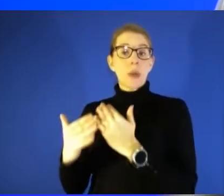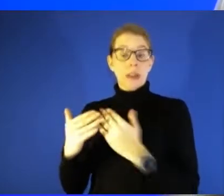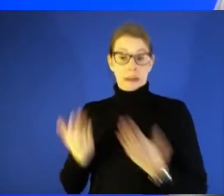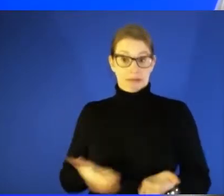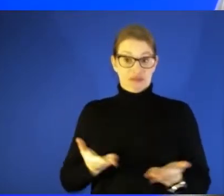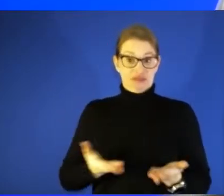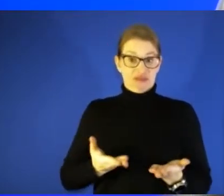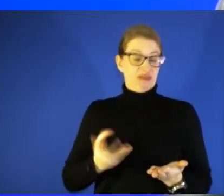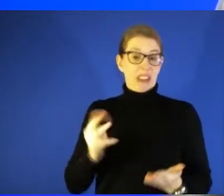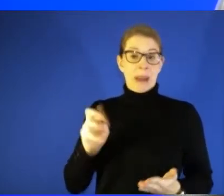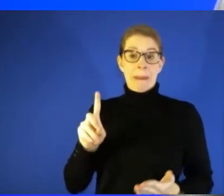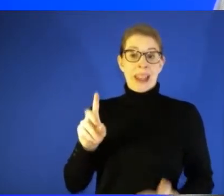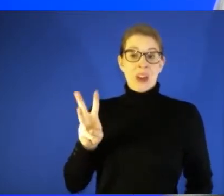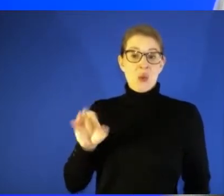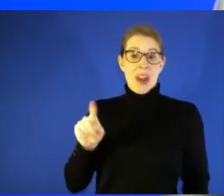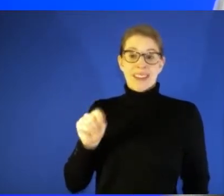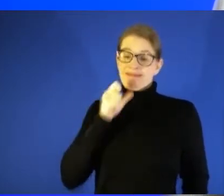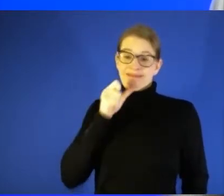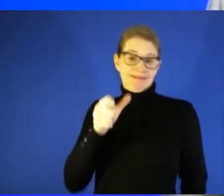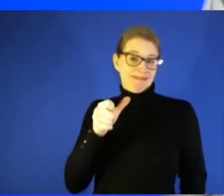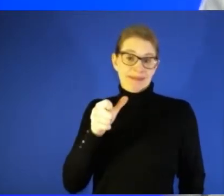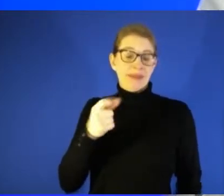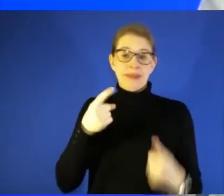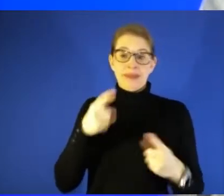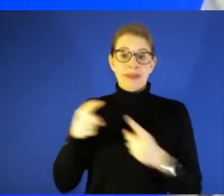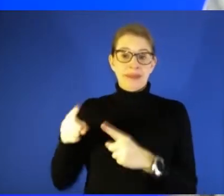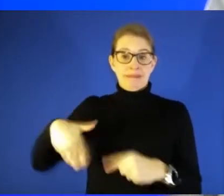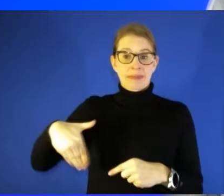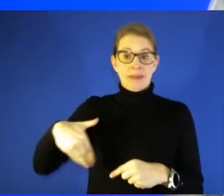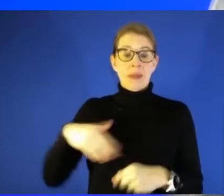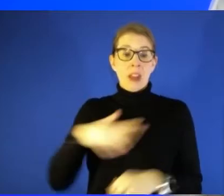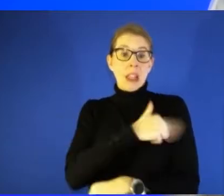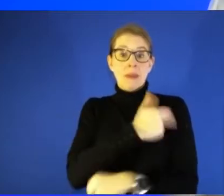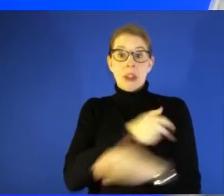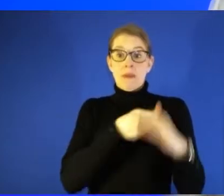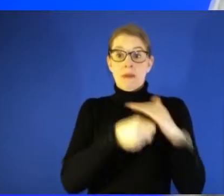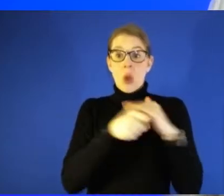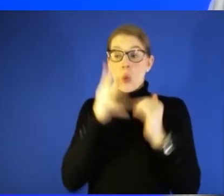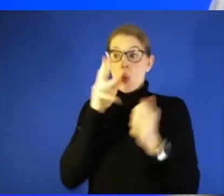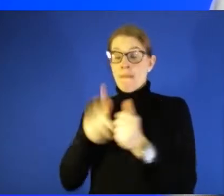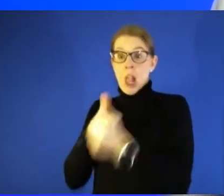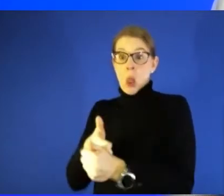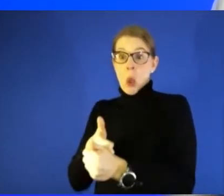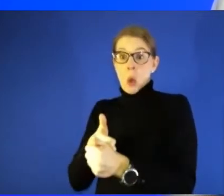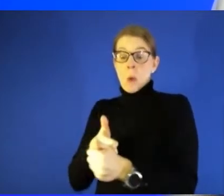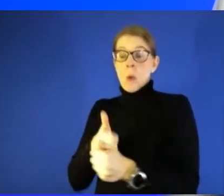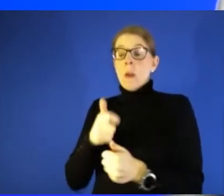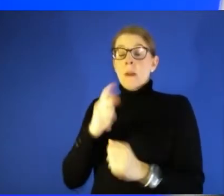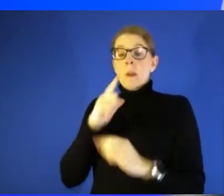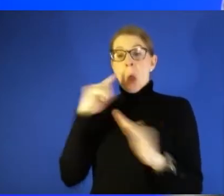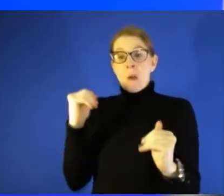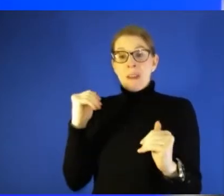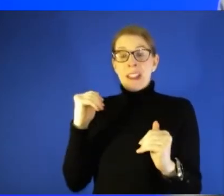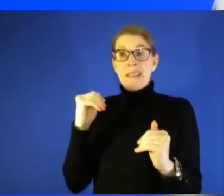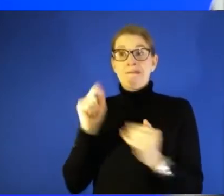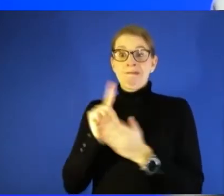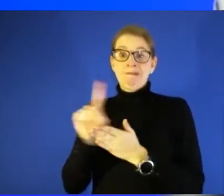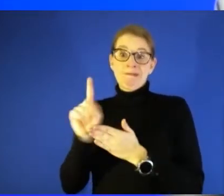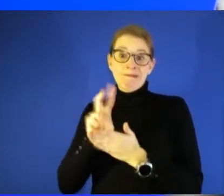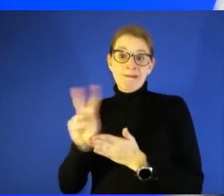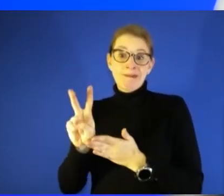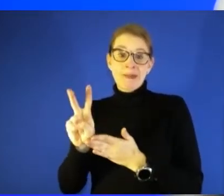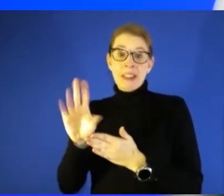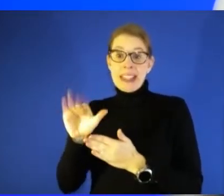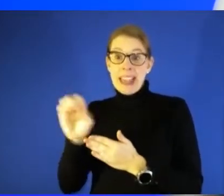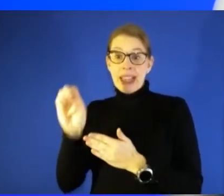that locally or in the region. And then hospitalizations will follow that. So hopefully we're, within a few weeks of seeing the cases come